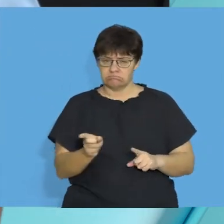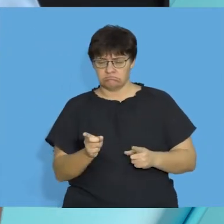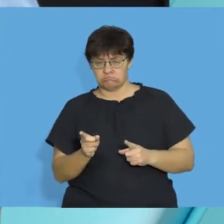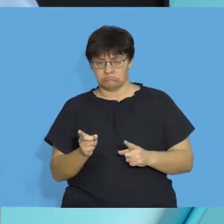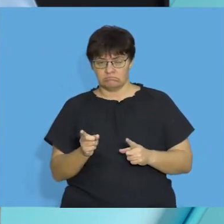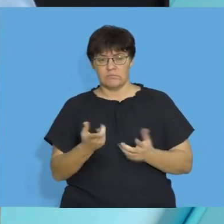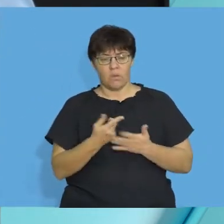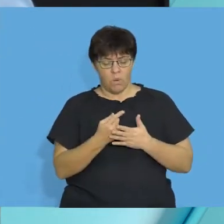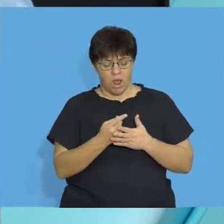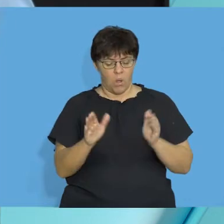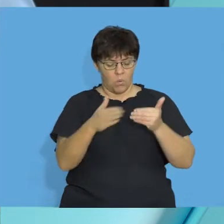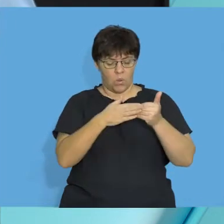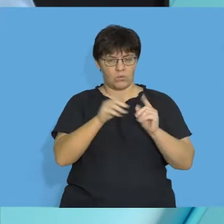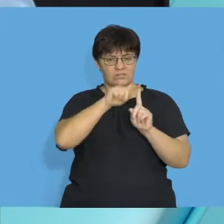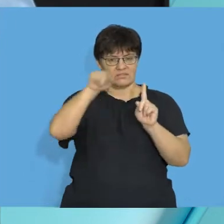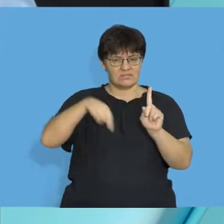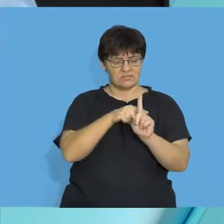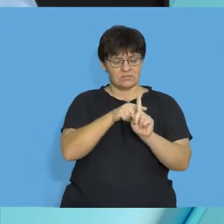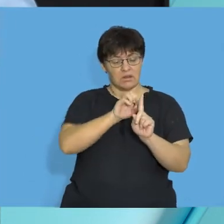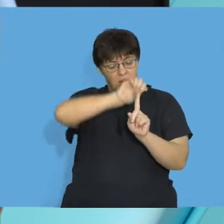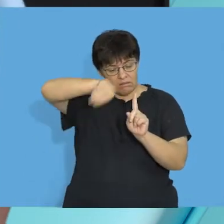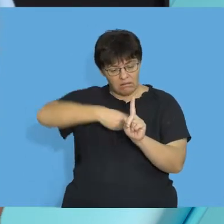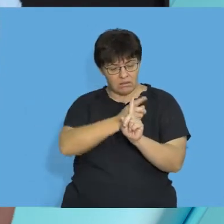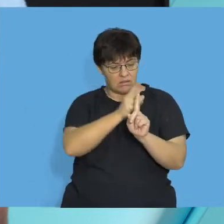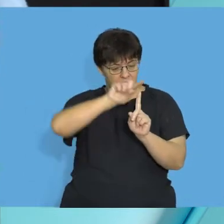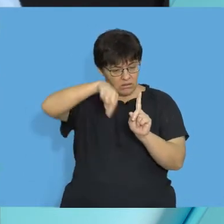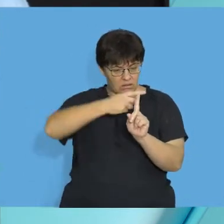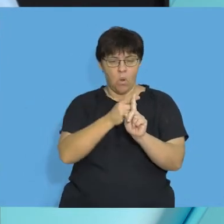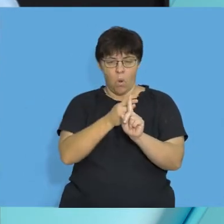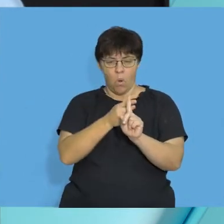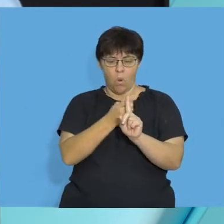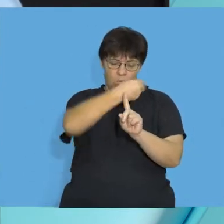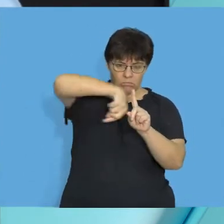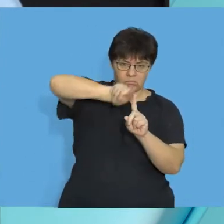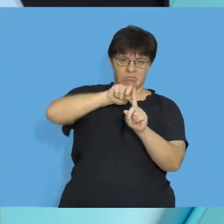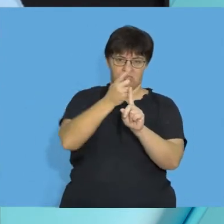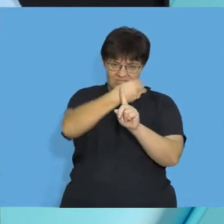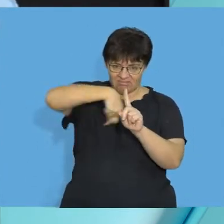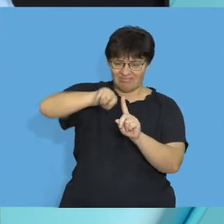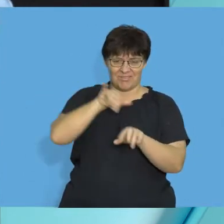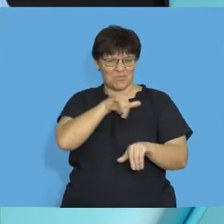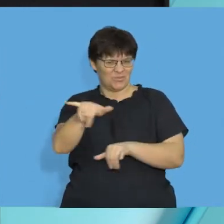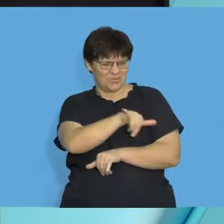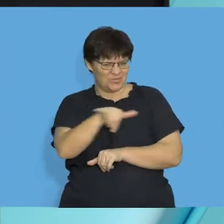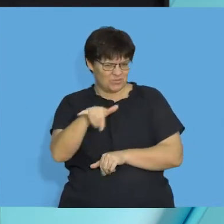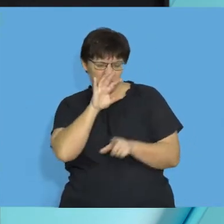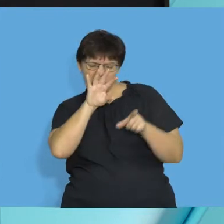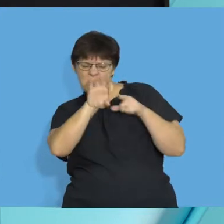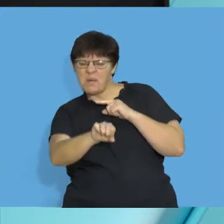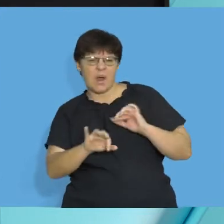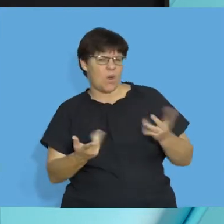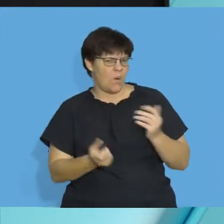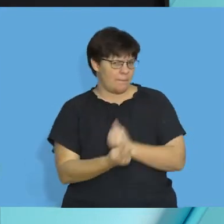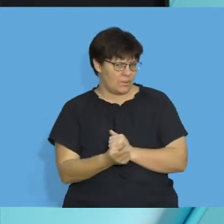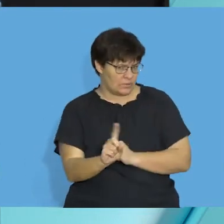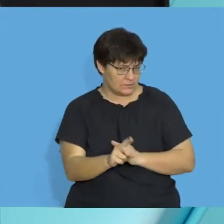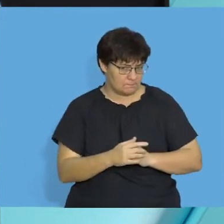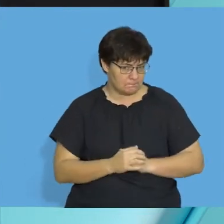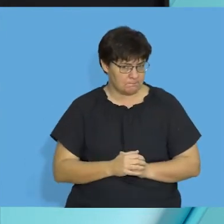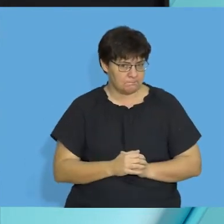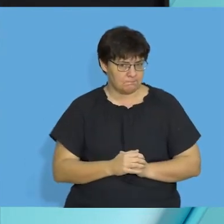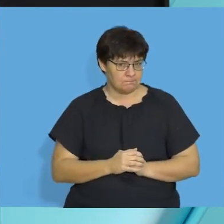because it's a closed circuit. And how can we predict what's going to happen? So here's an important